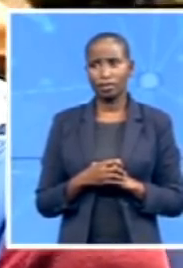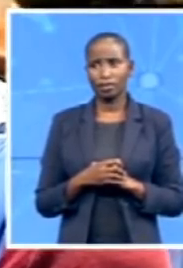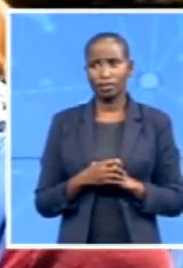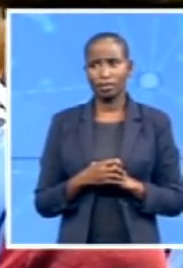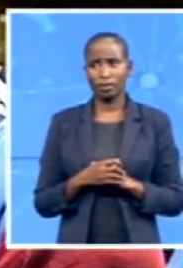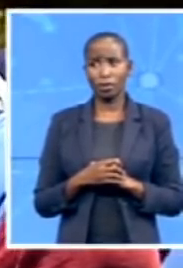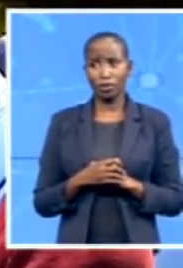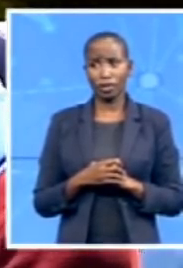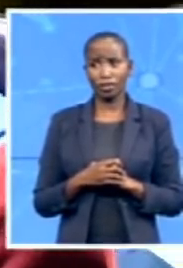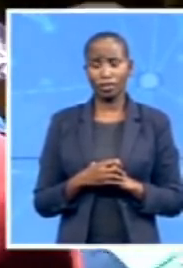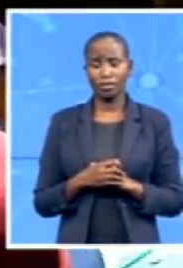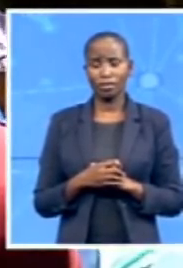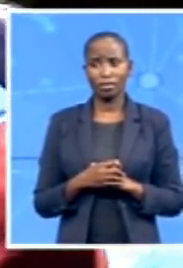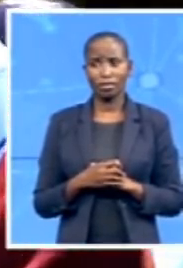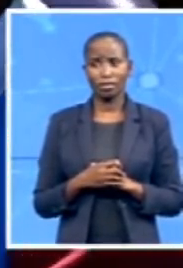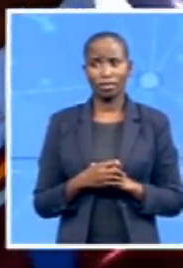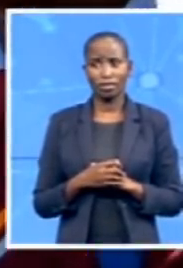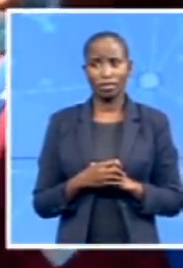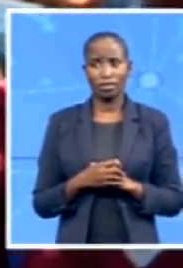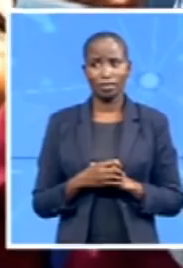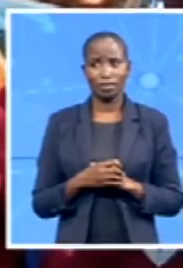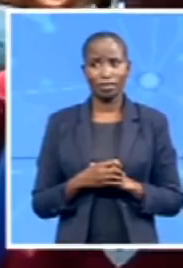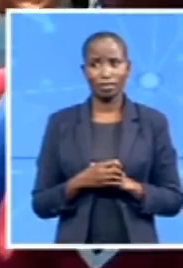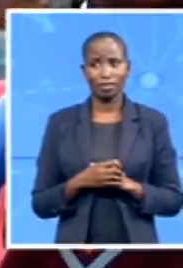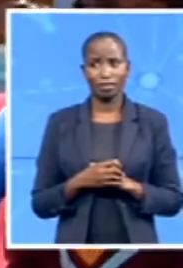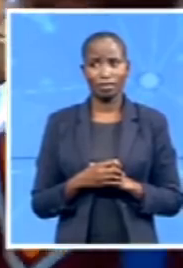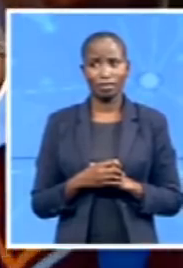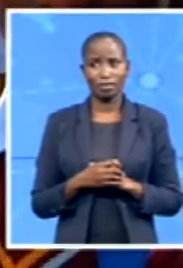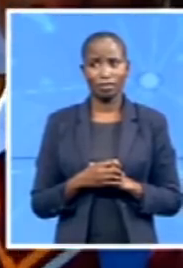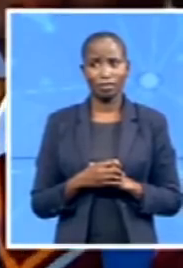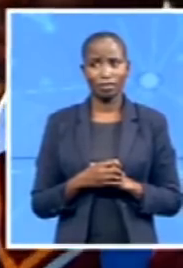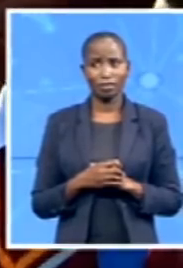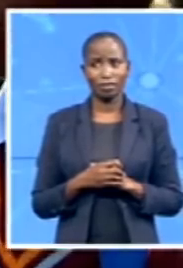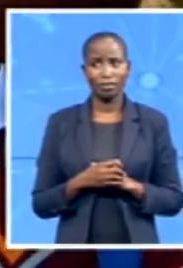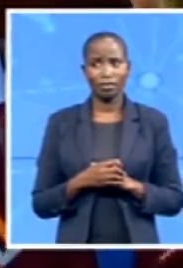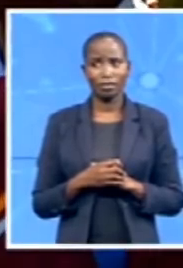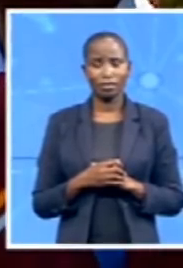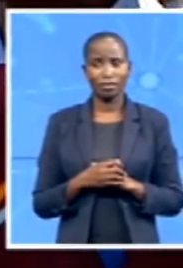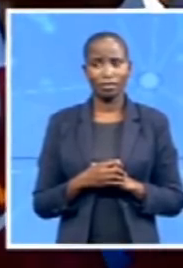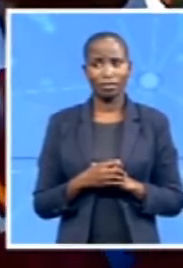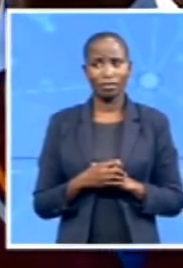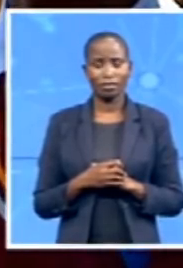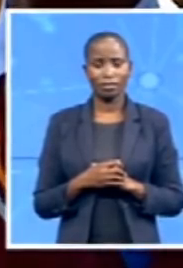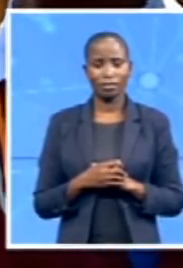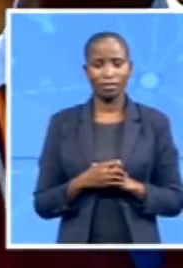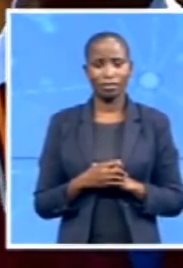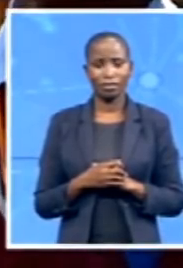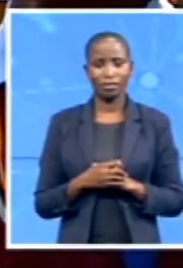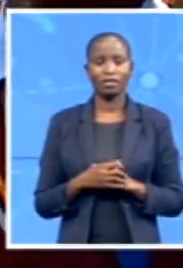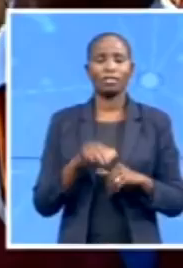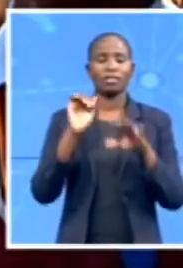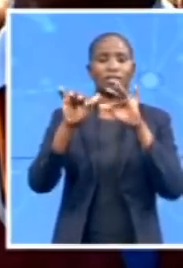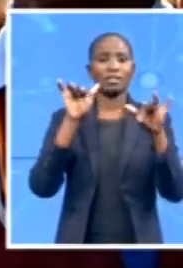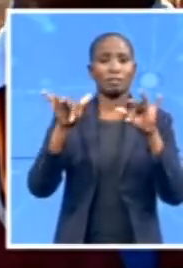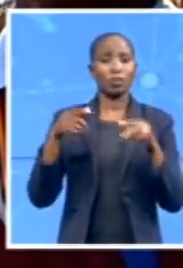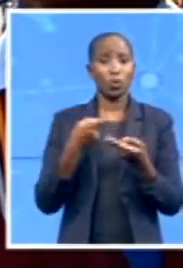if you are making noise, you are making things difficult for all of us. Take my phone now. And all the learners that spoke here, they are pointing